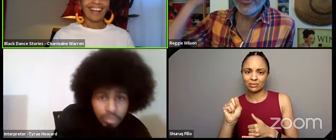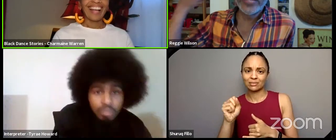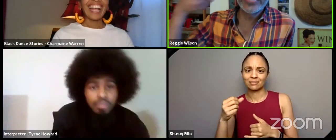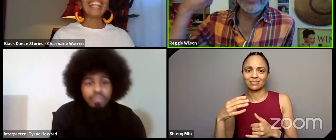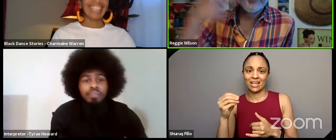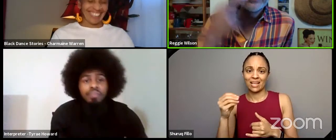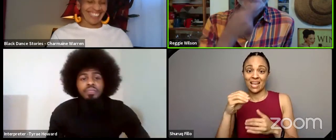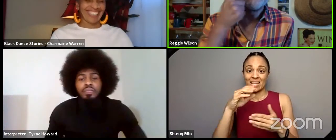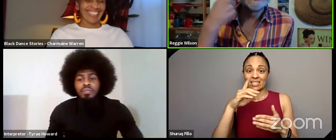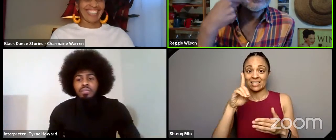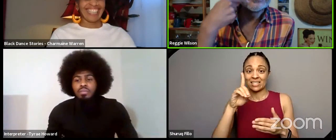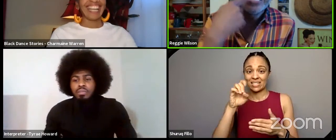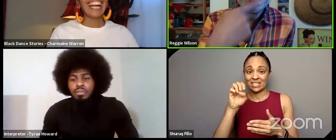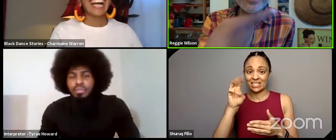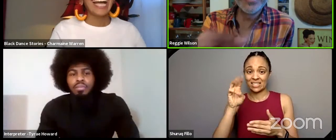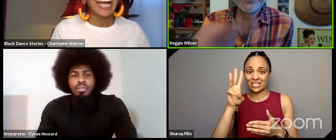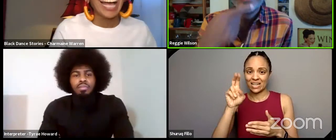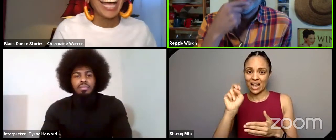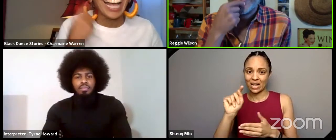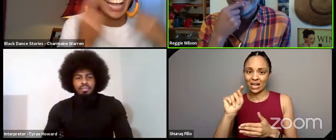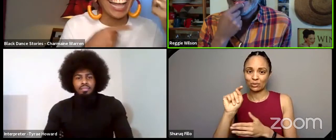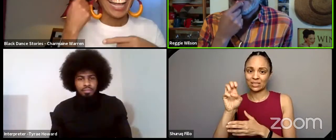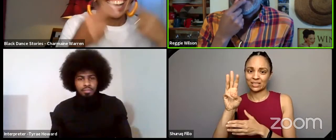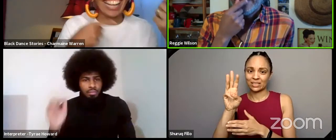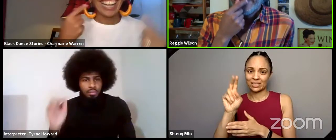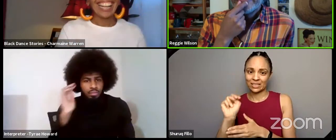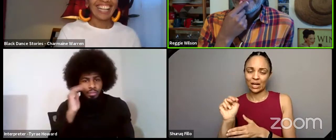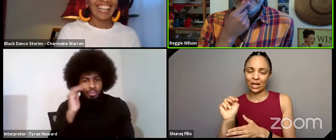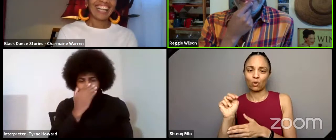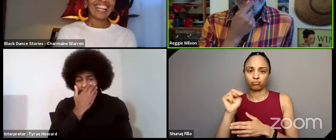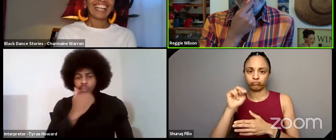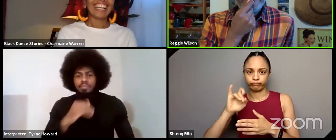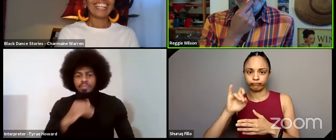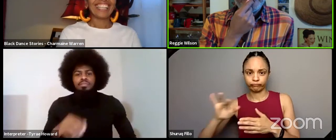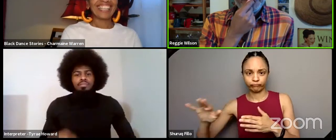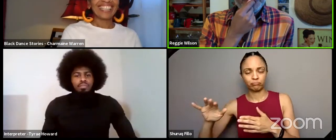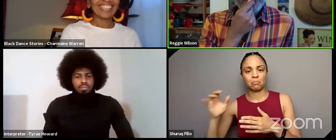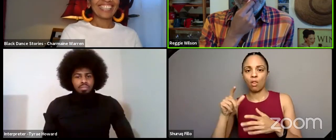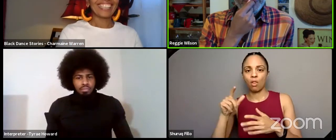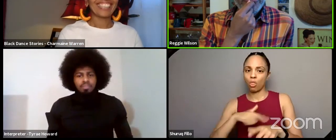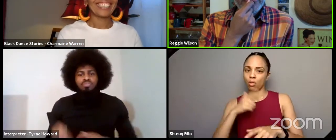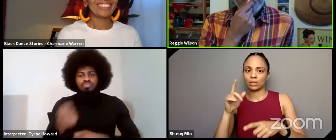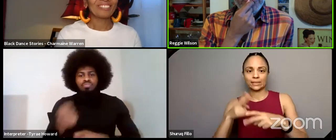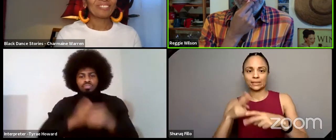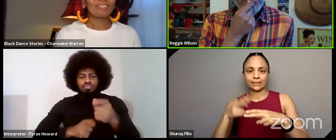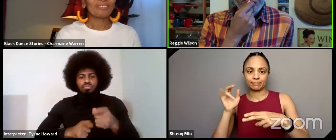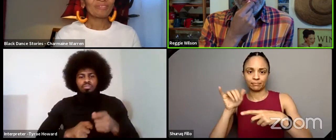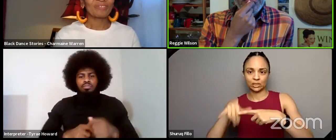got going, once it starts going, and then,